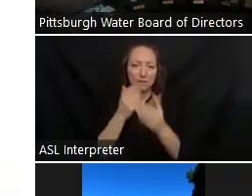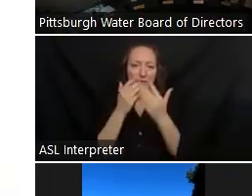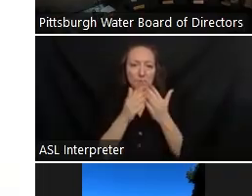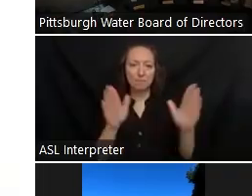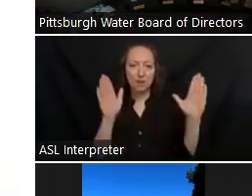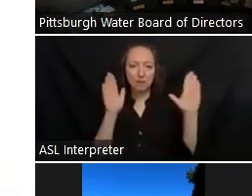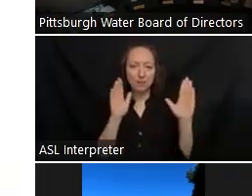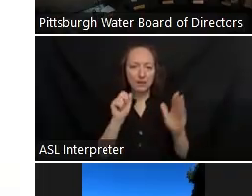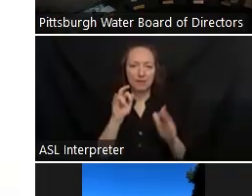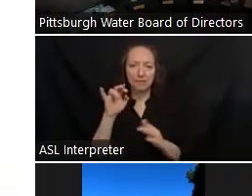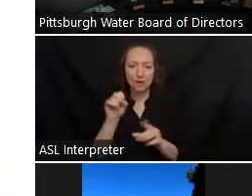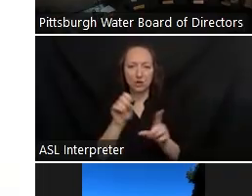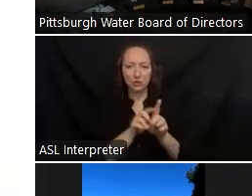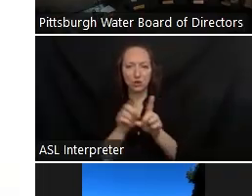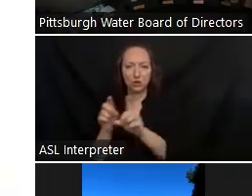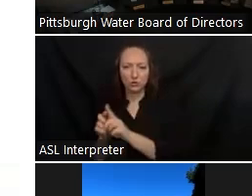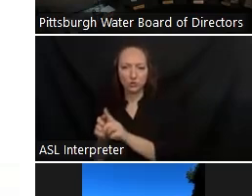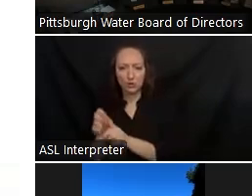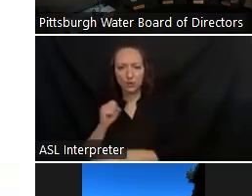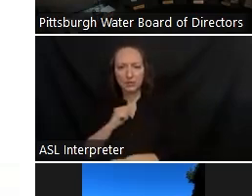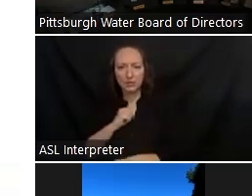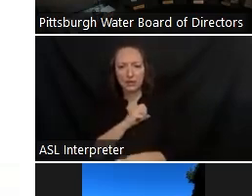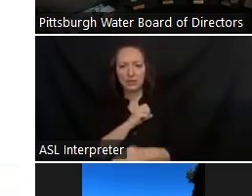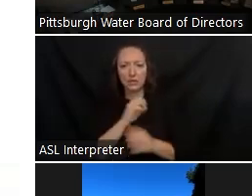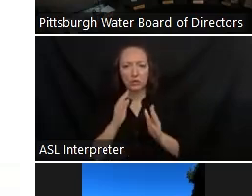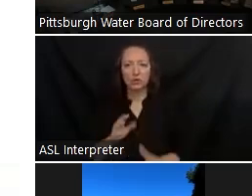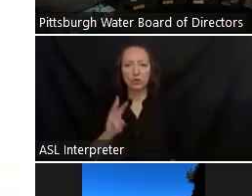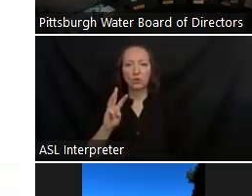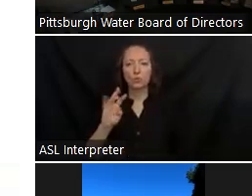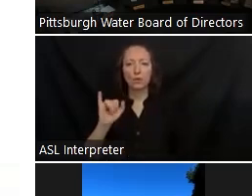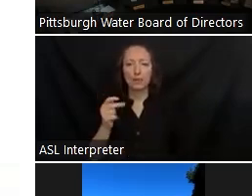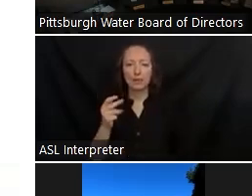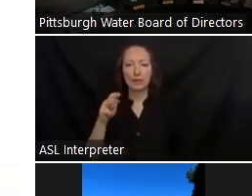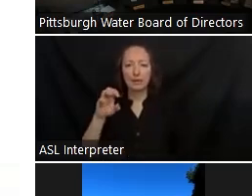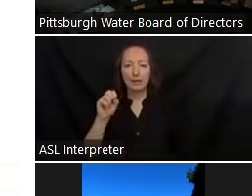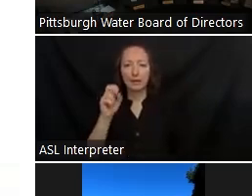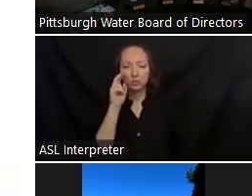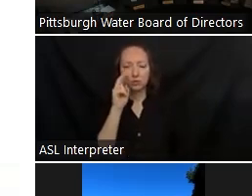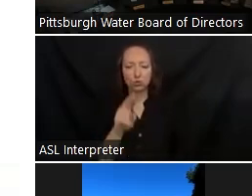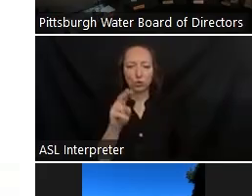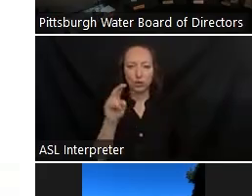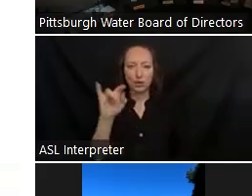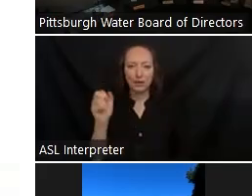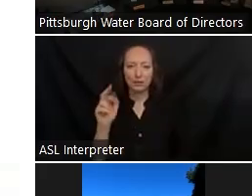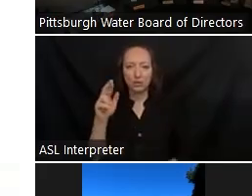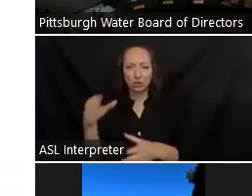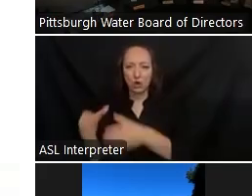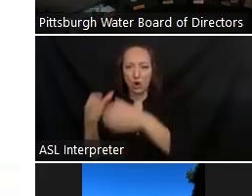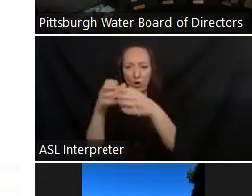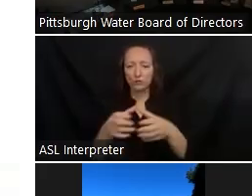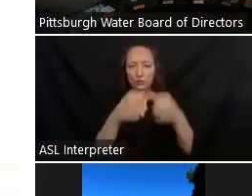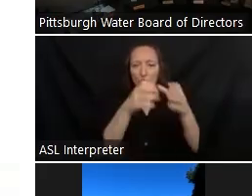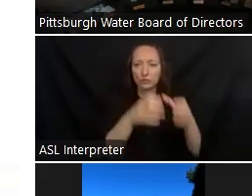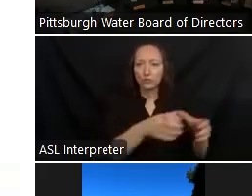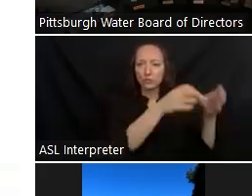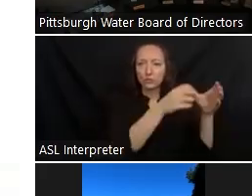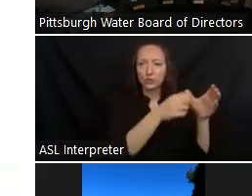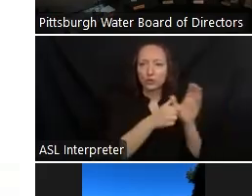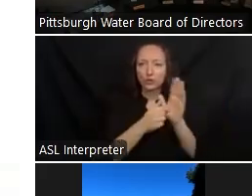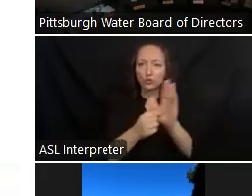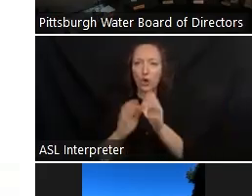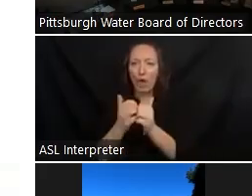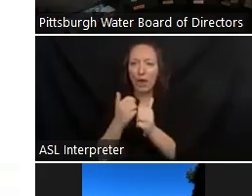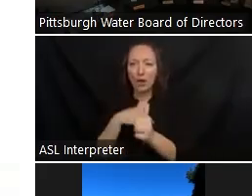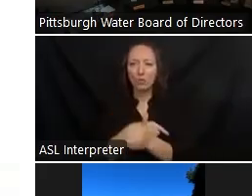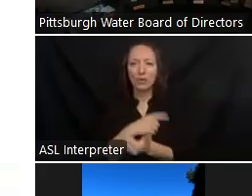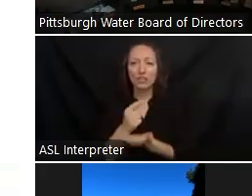Williams, looking at the jars that we bring to community events, explaining how we treat our drinking water. So